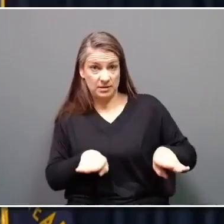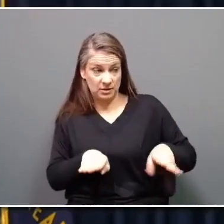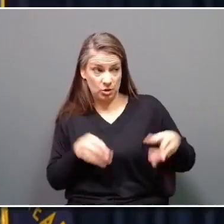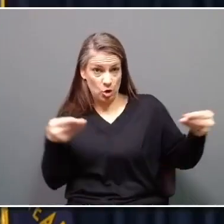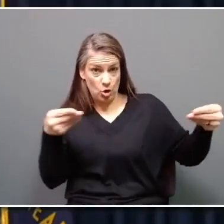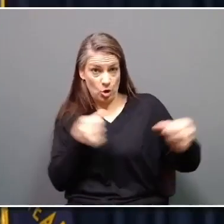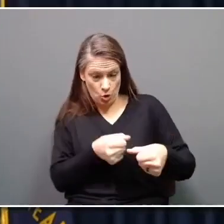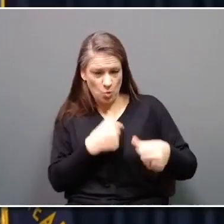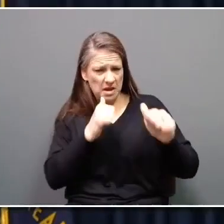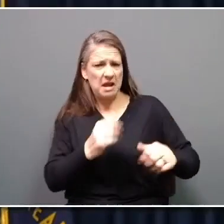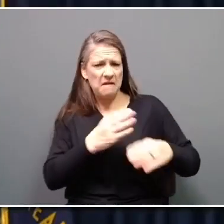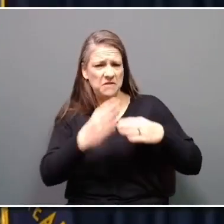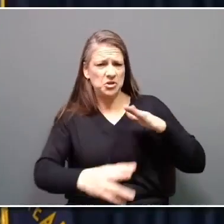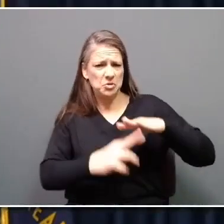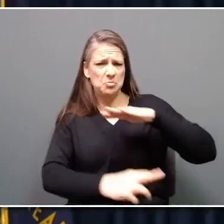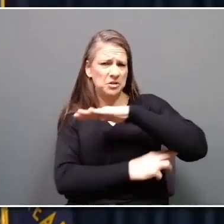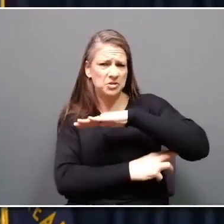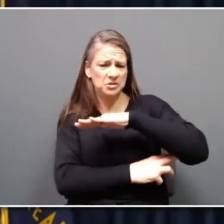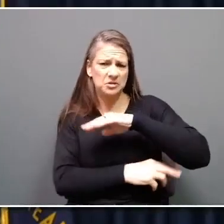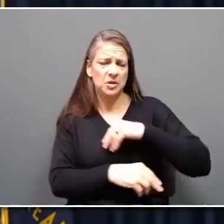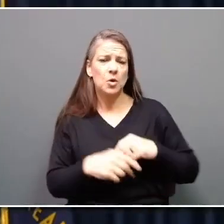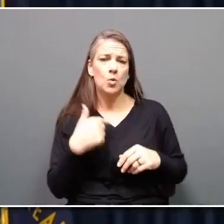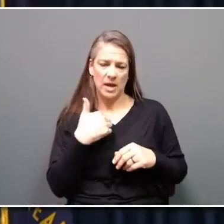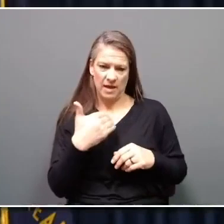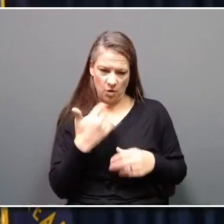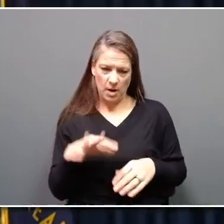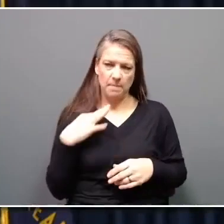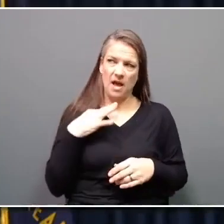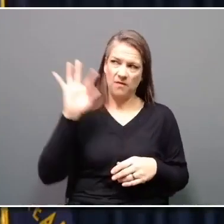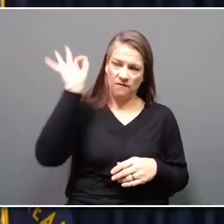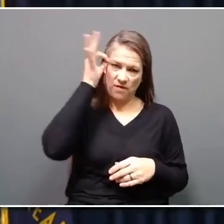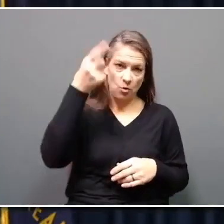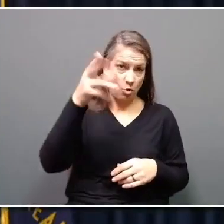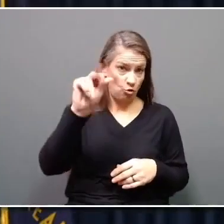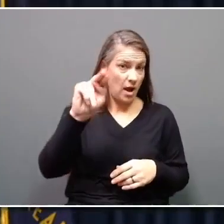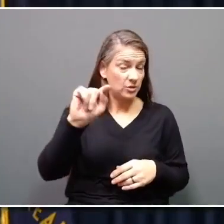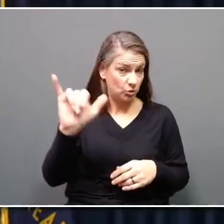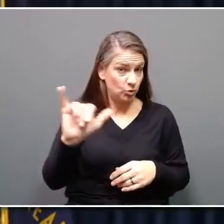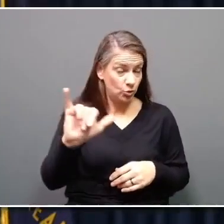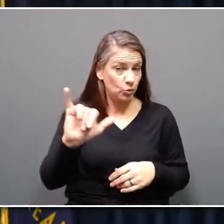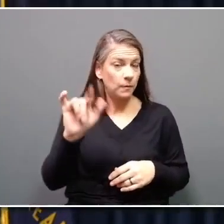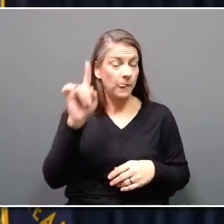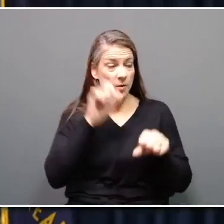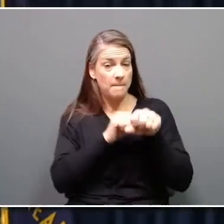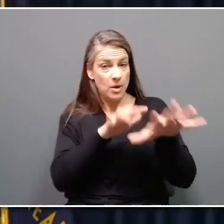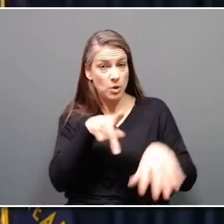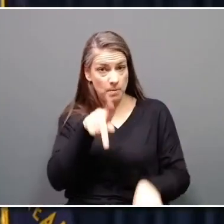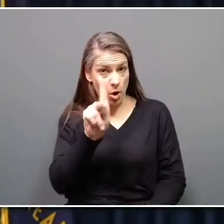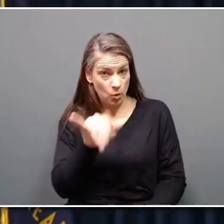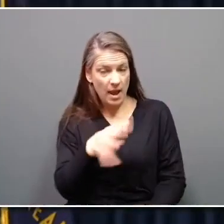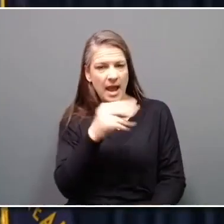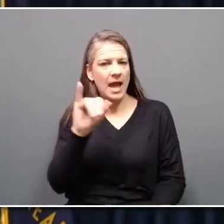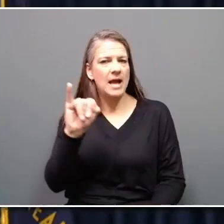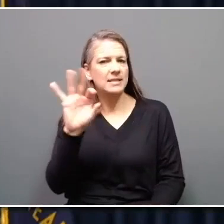job done over multiple budgets. We have applied for federal grants, both for the Mountain Parkway and for I-69.